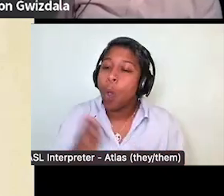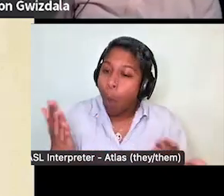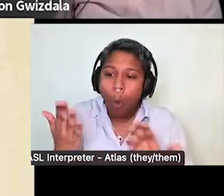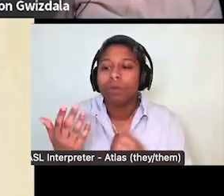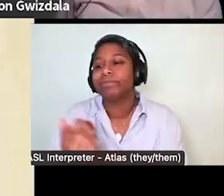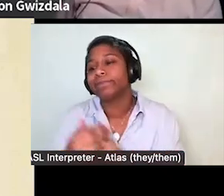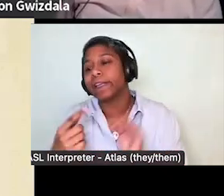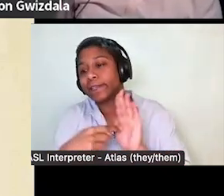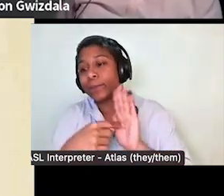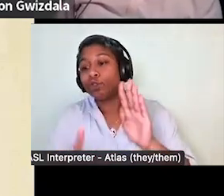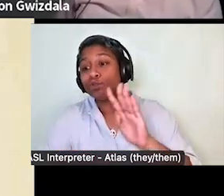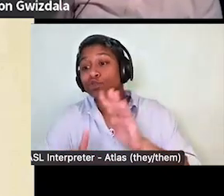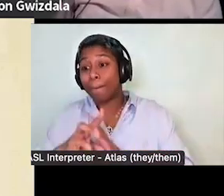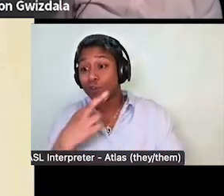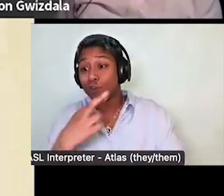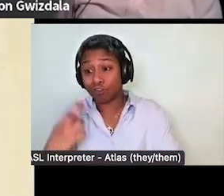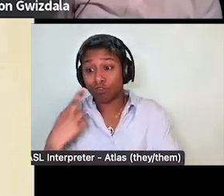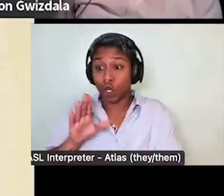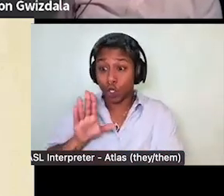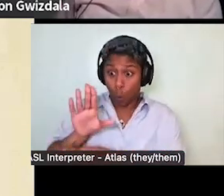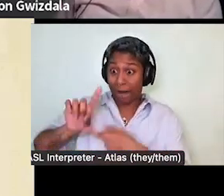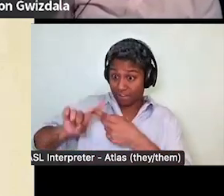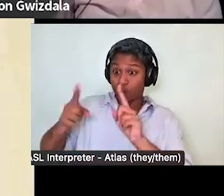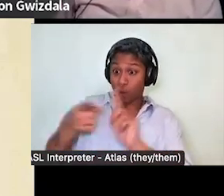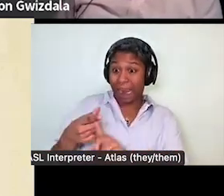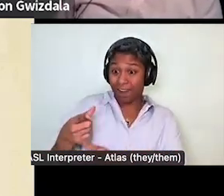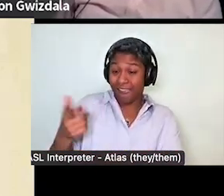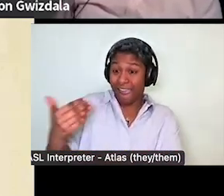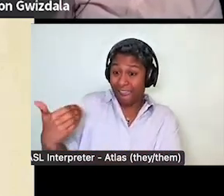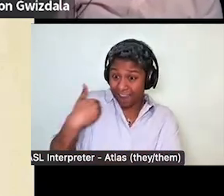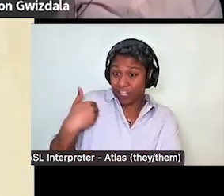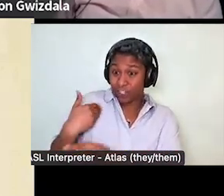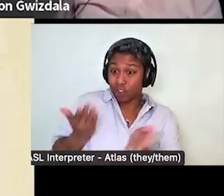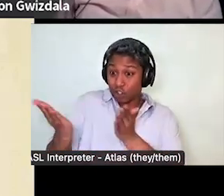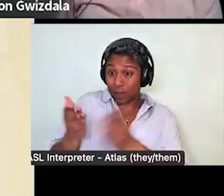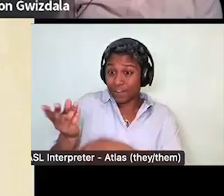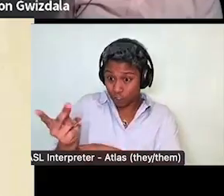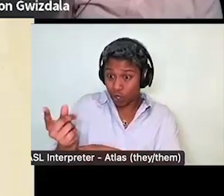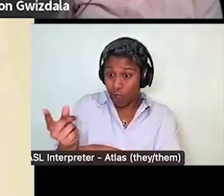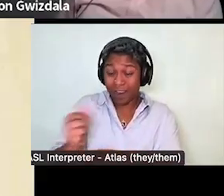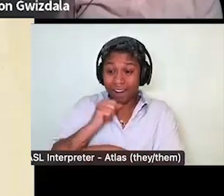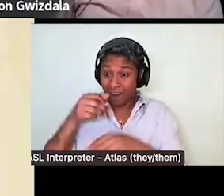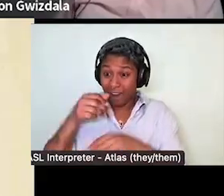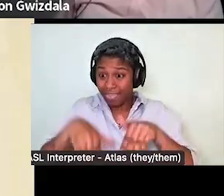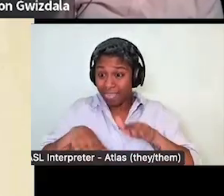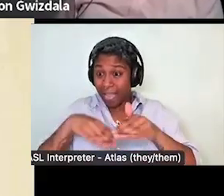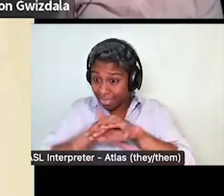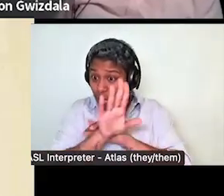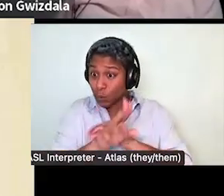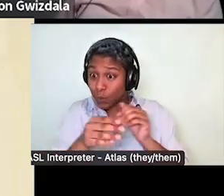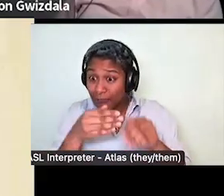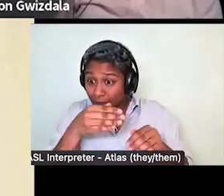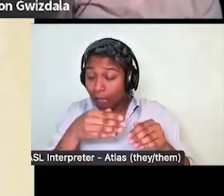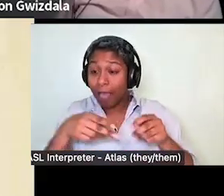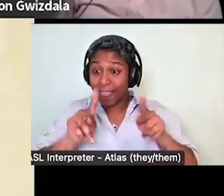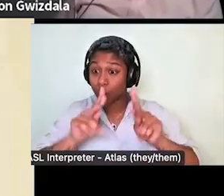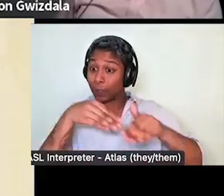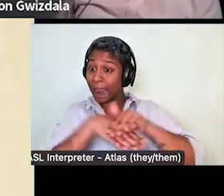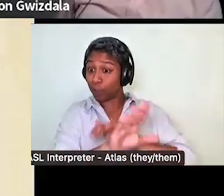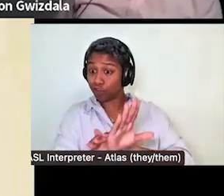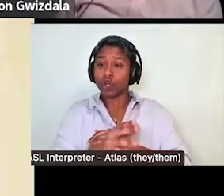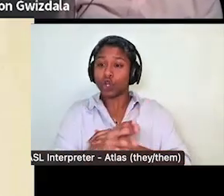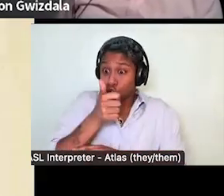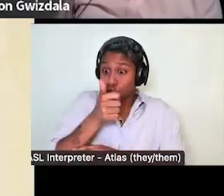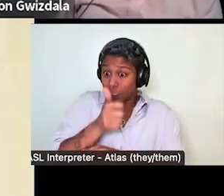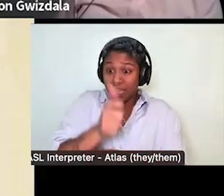you in, you as a non-disabled person could file a claim of discrimination because of your